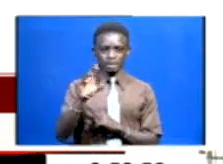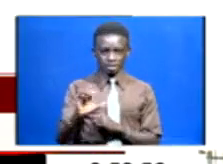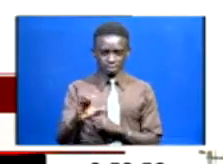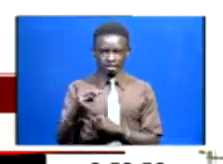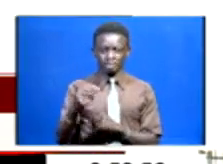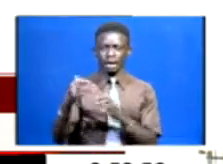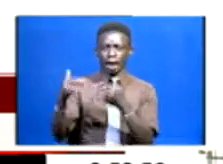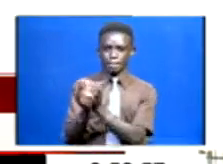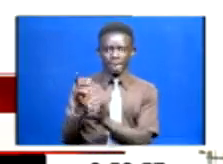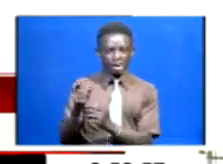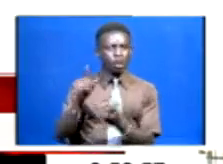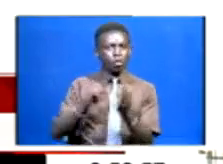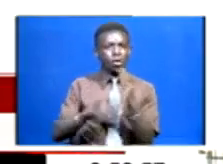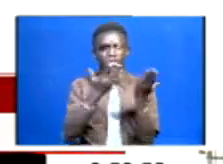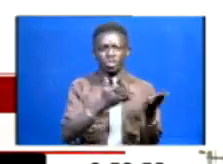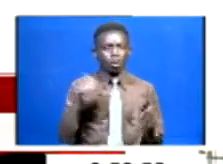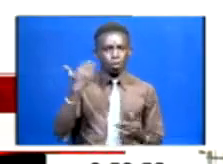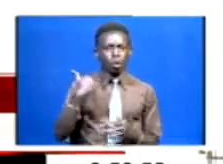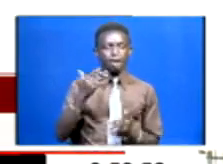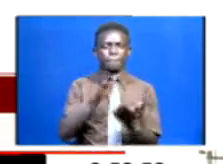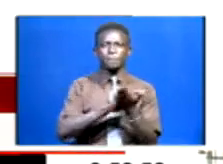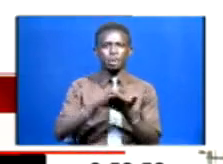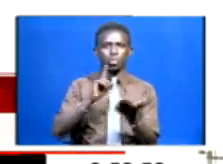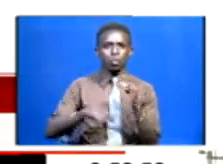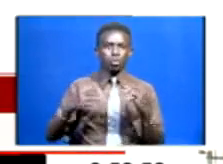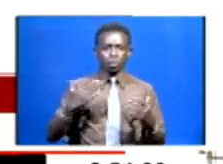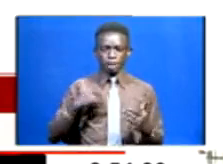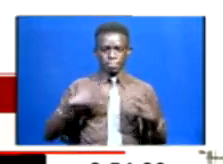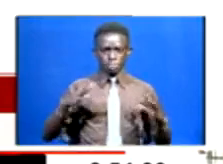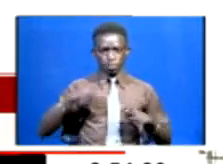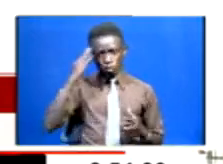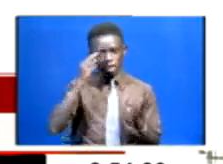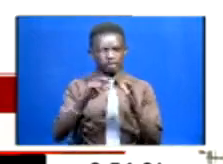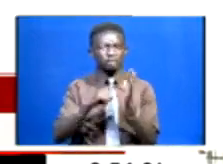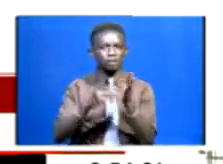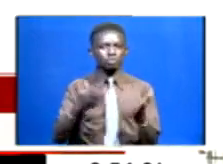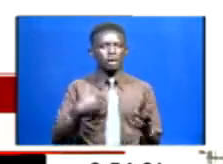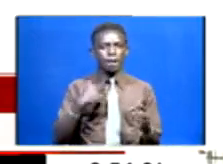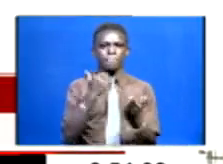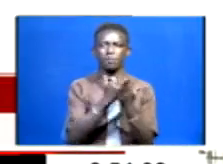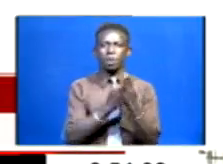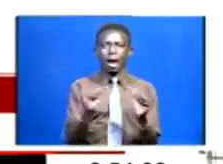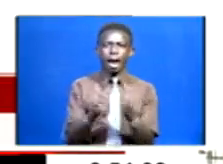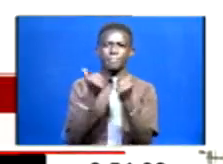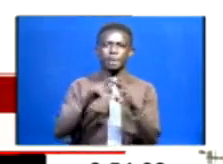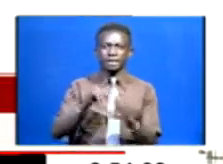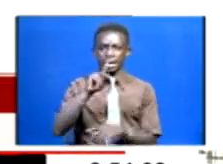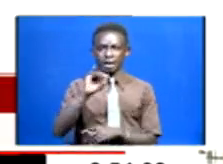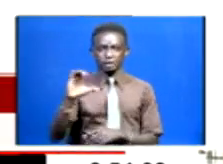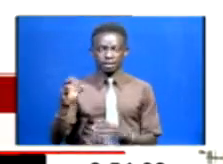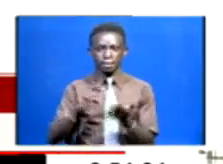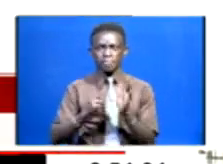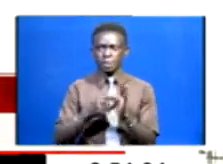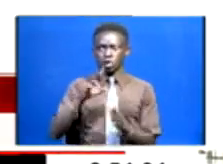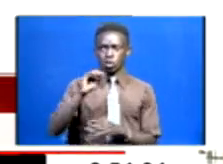basically only what we want people to know. For example, today, maybe there's an event happening at KCC, and Robisearch can take opportunity to make it trend